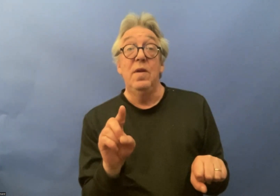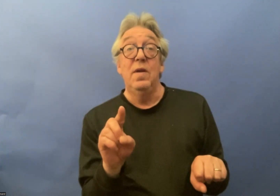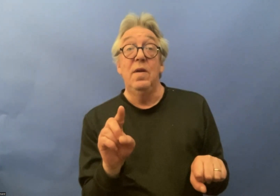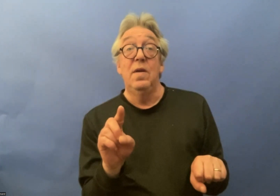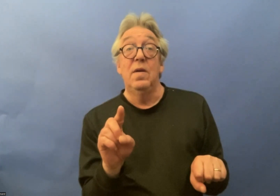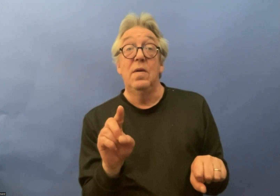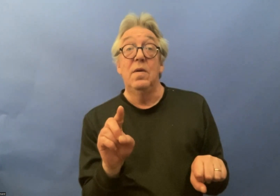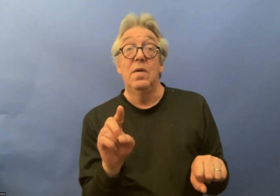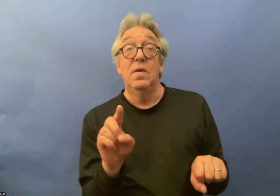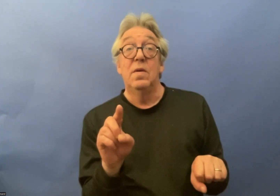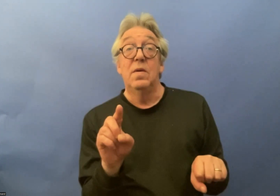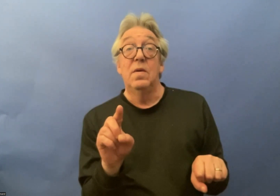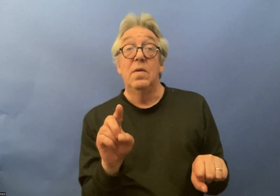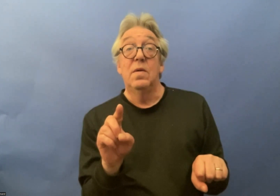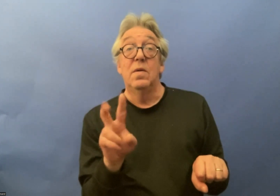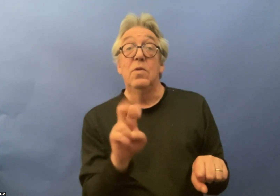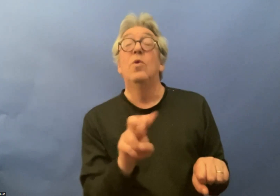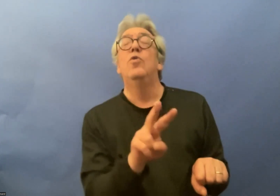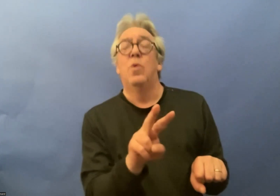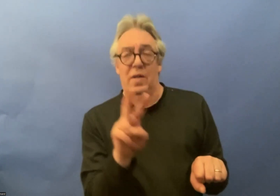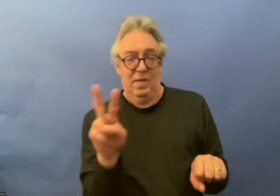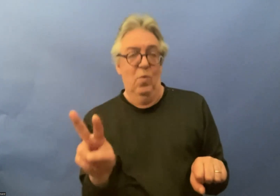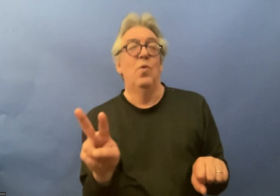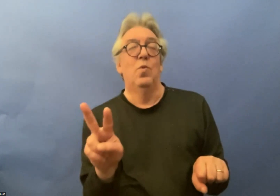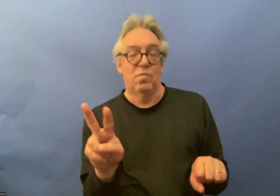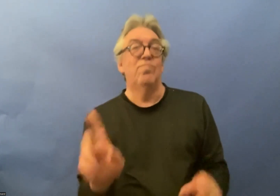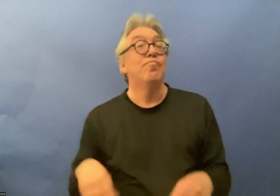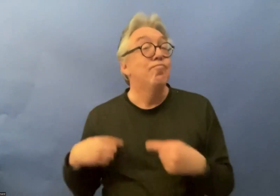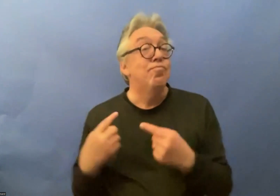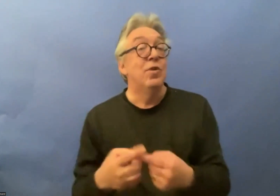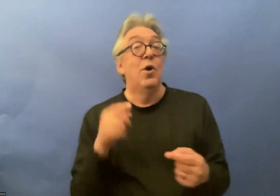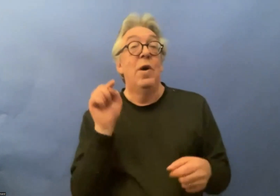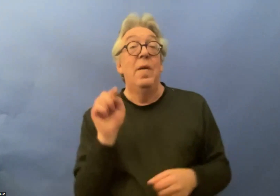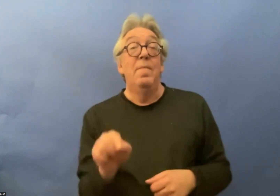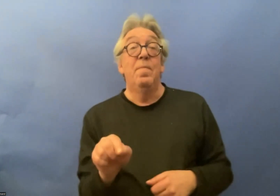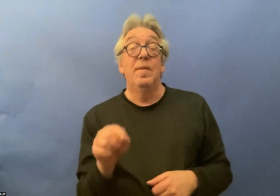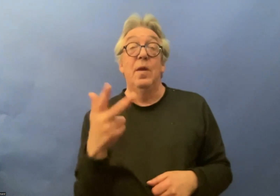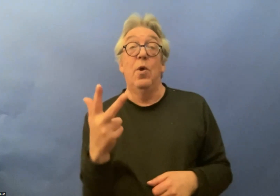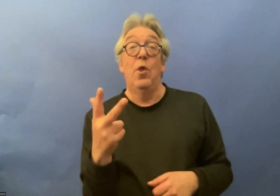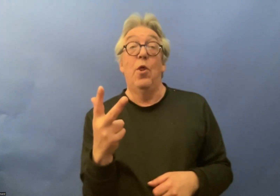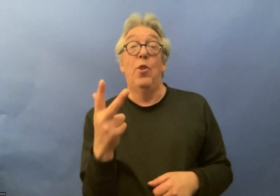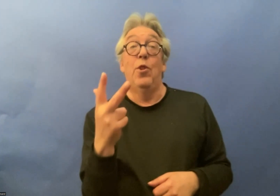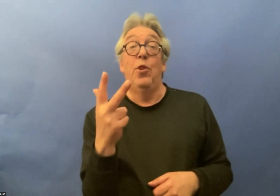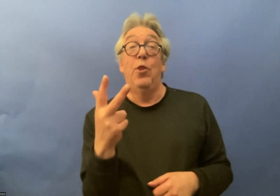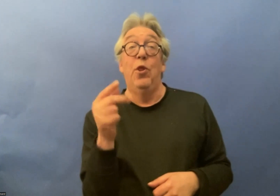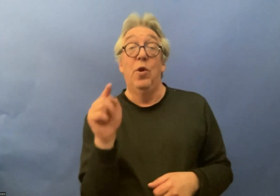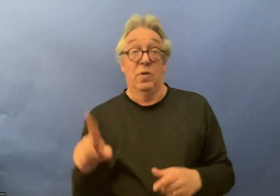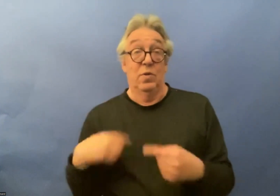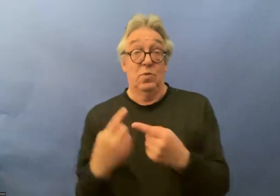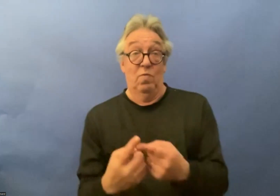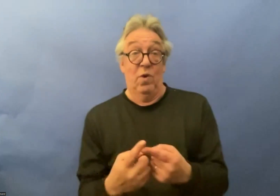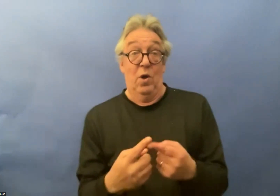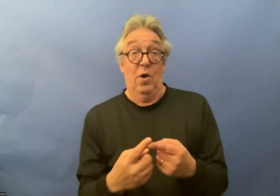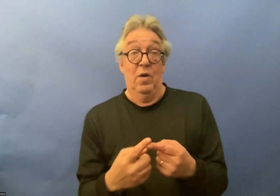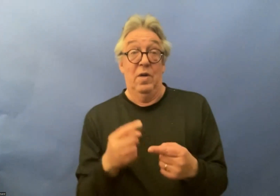in 30 operation in where the study took place, there are